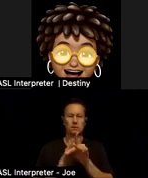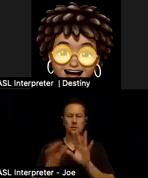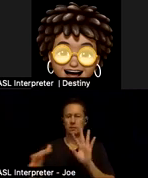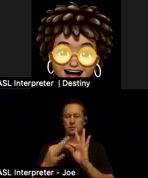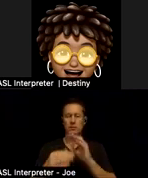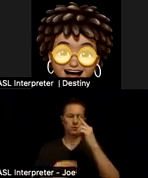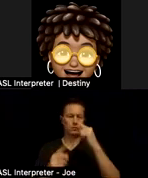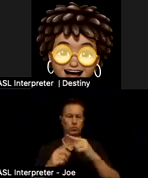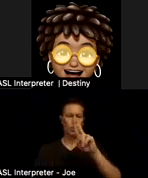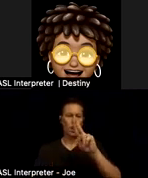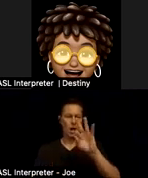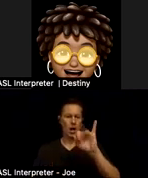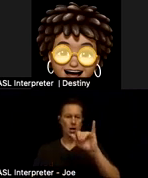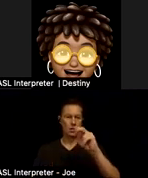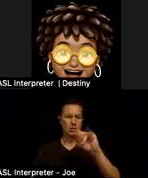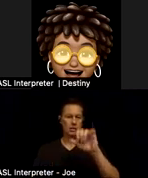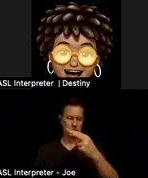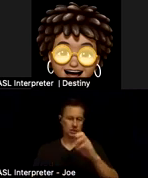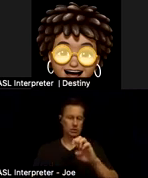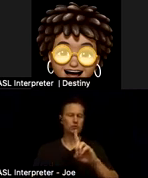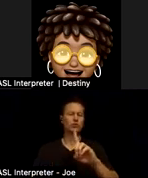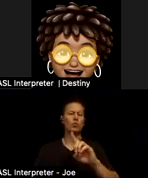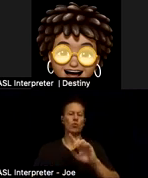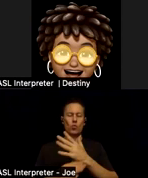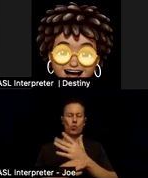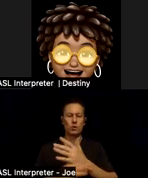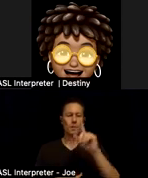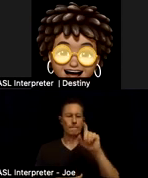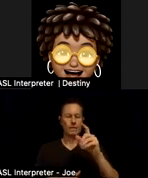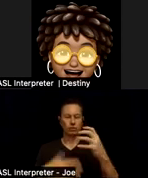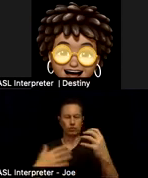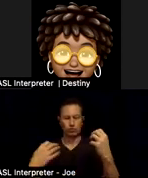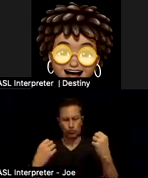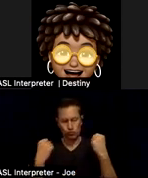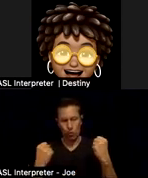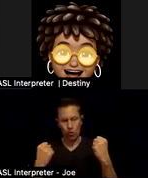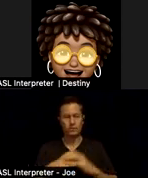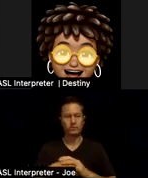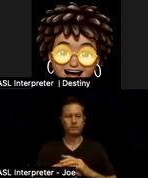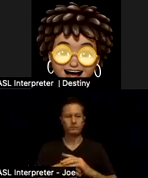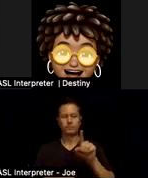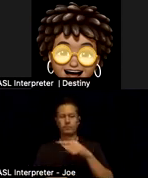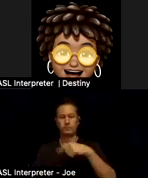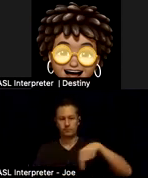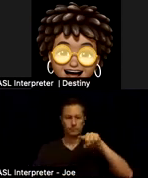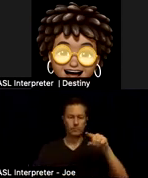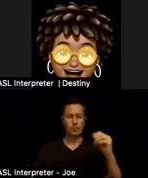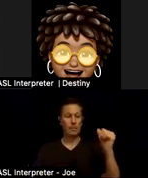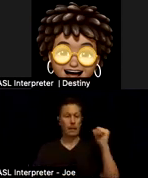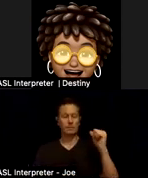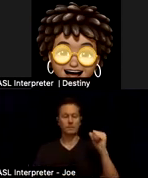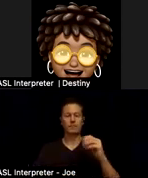wood. It has to be firm on this. That's why we didn't, if you come back around to the back with me here, that's why we didn't attach it,